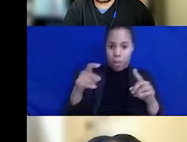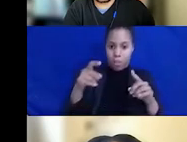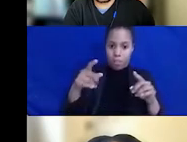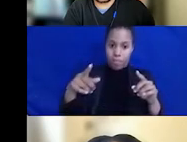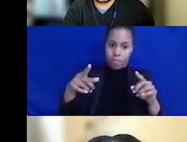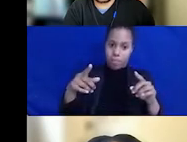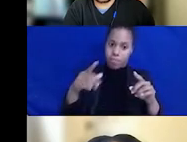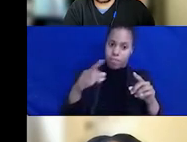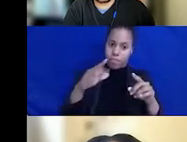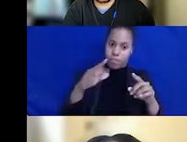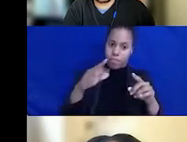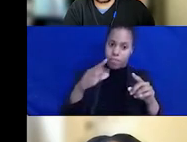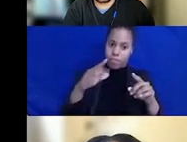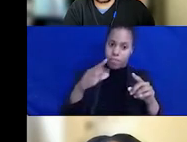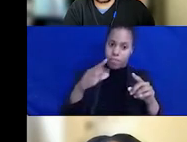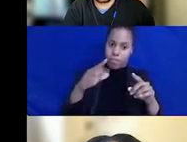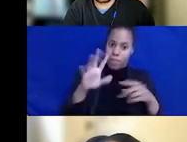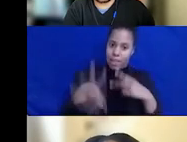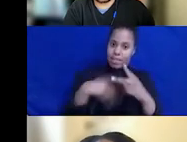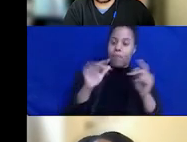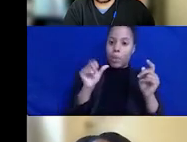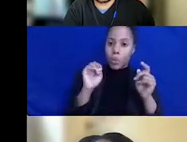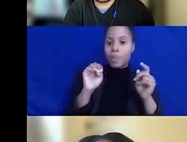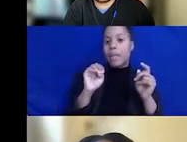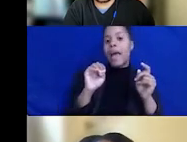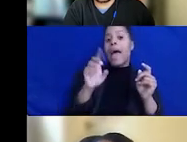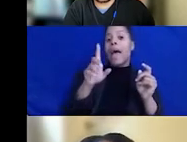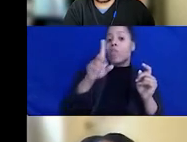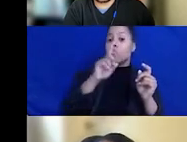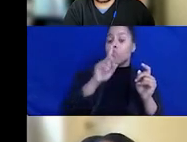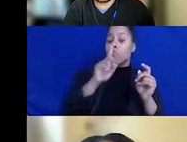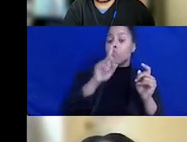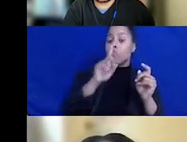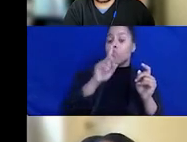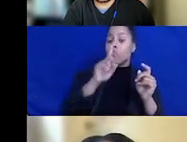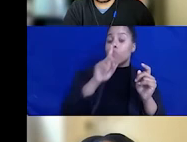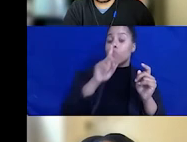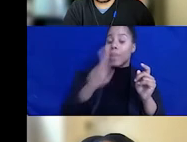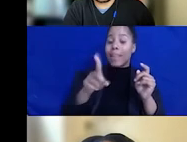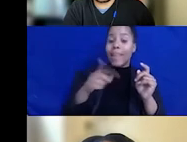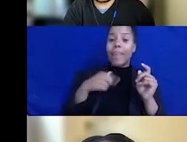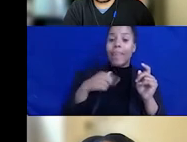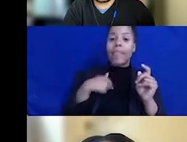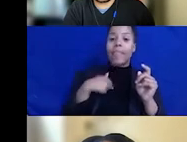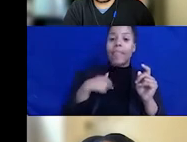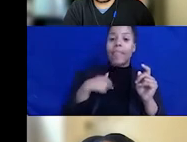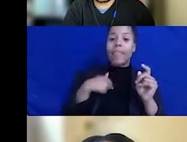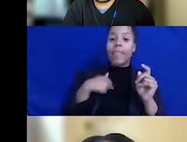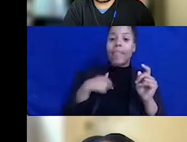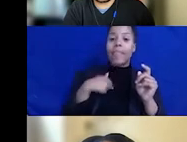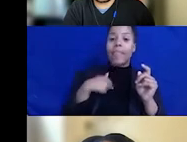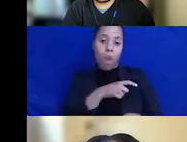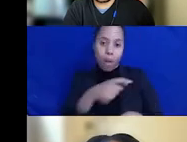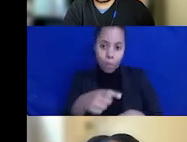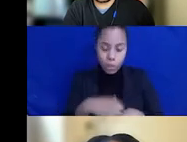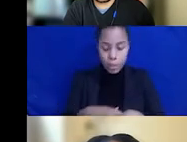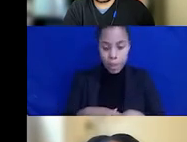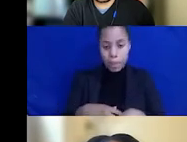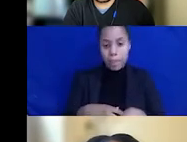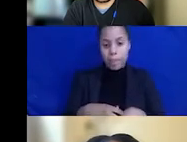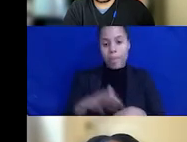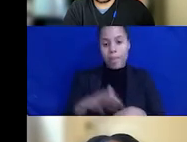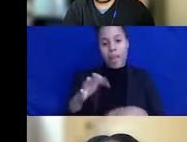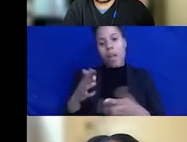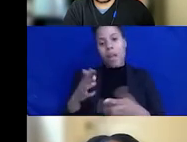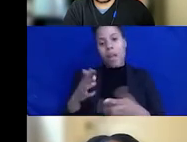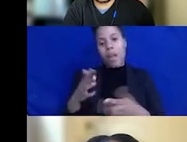was a willingness to rein in law enforcement, which we do not see very often. At that time, folks know the FBI was in